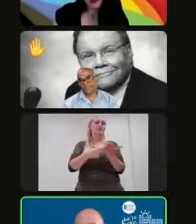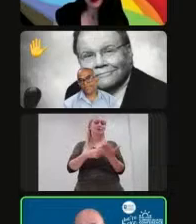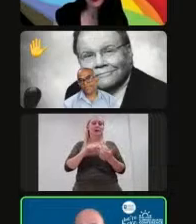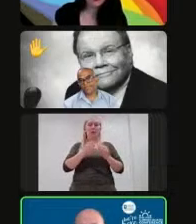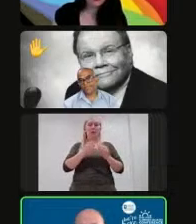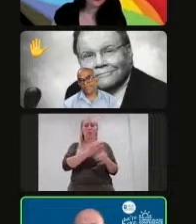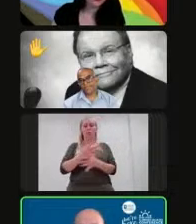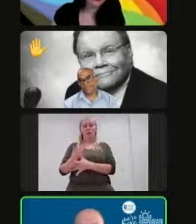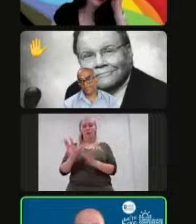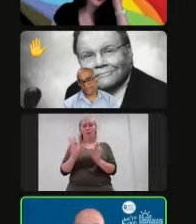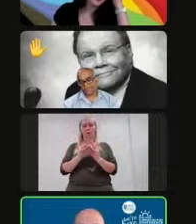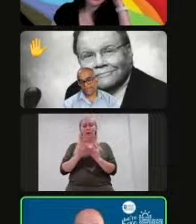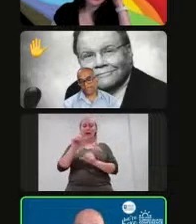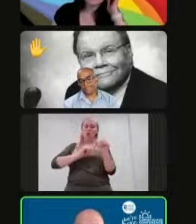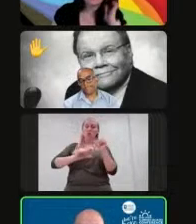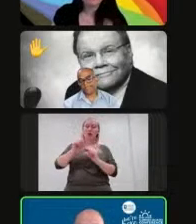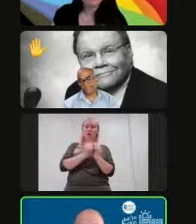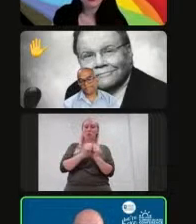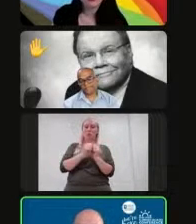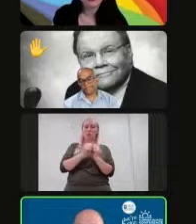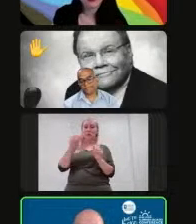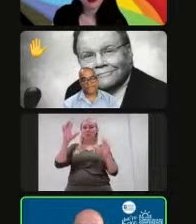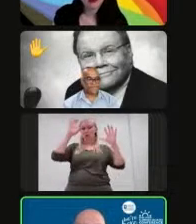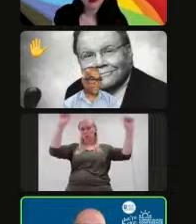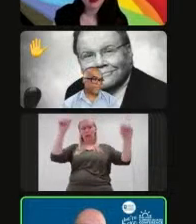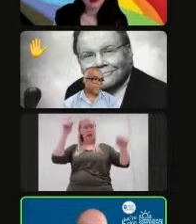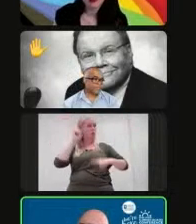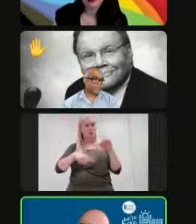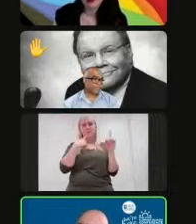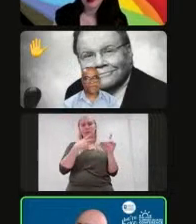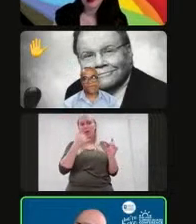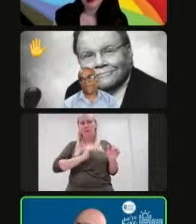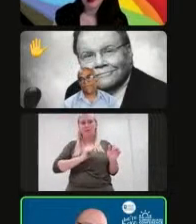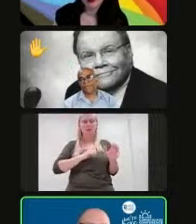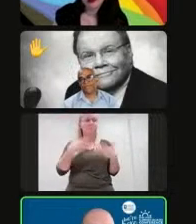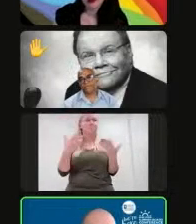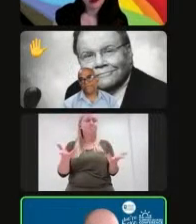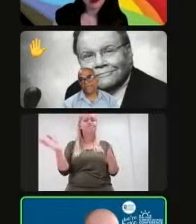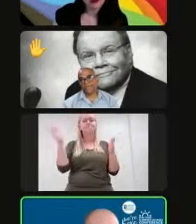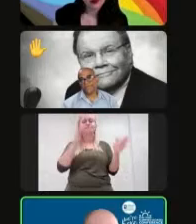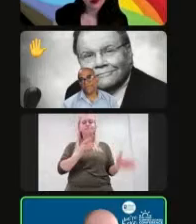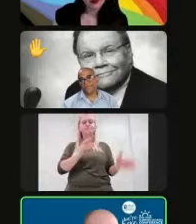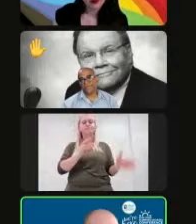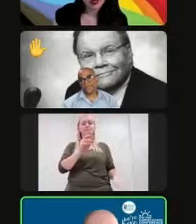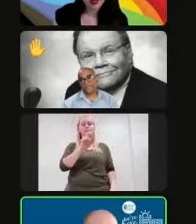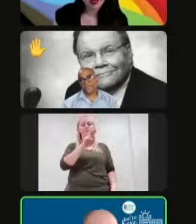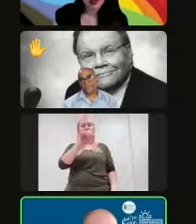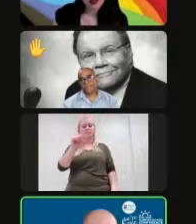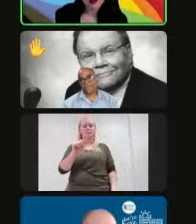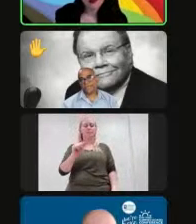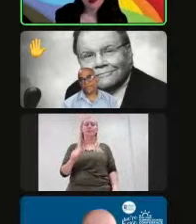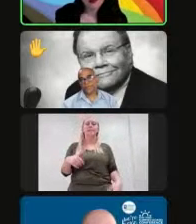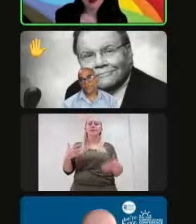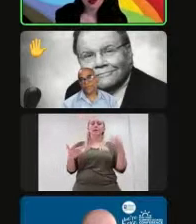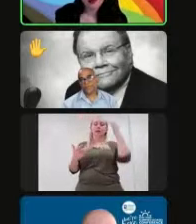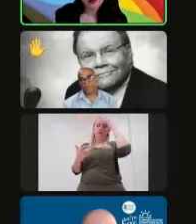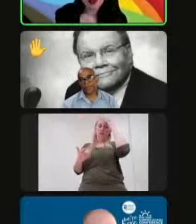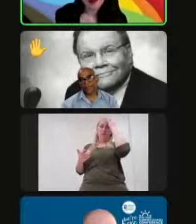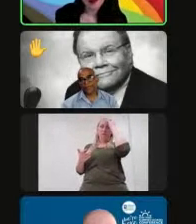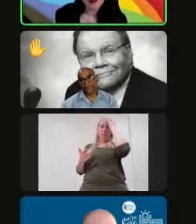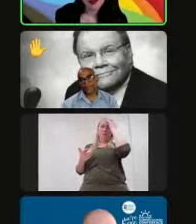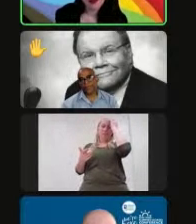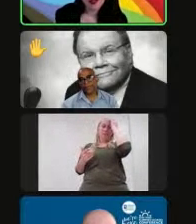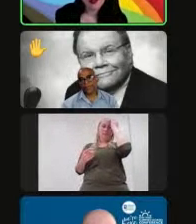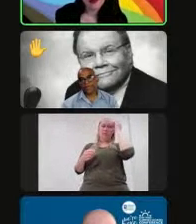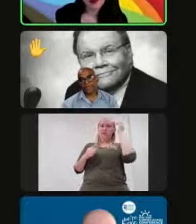meeting and interact with the superintendent. I couldn't have said it better myself. Maria. I'm